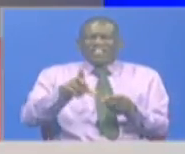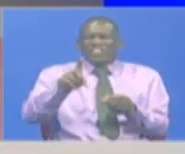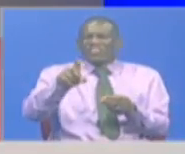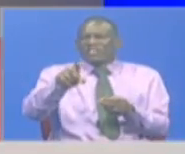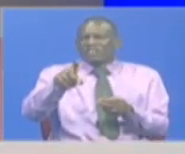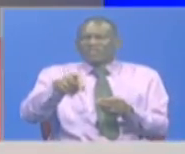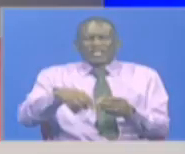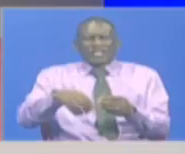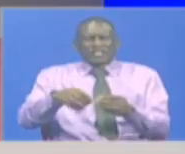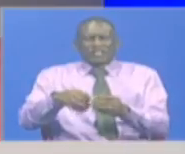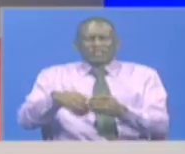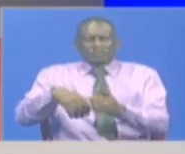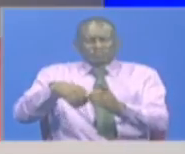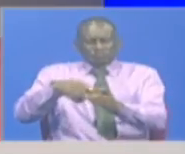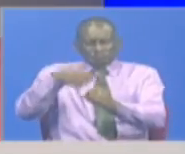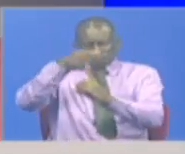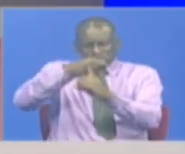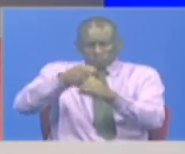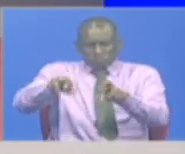room,